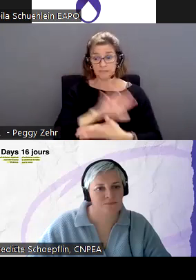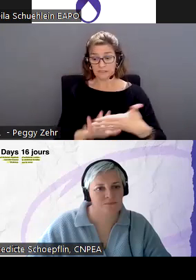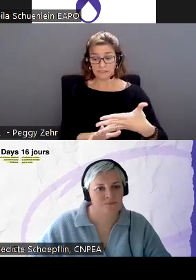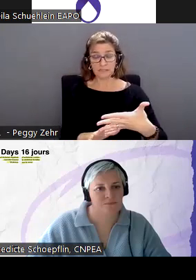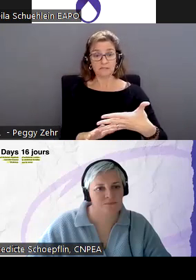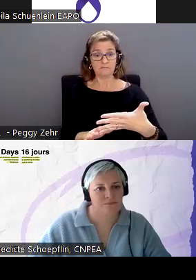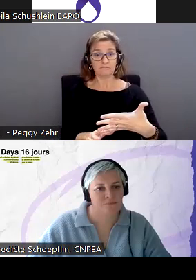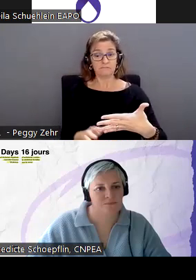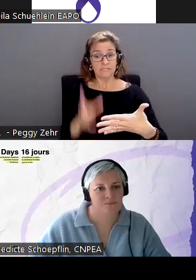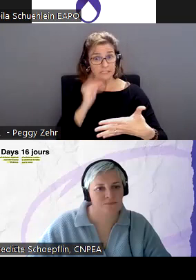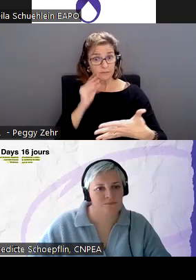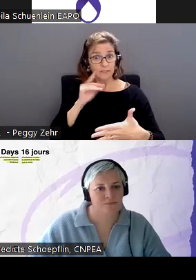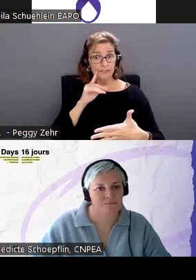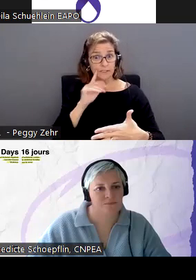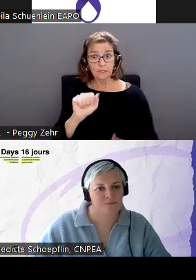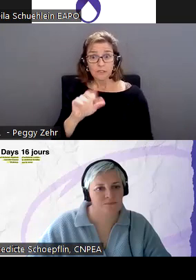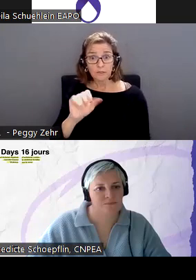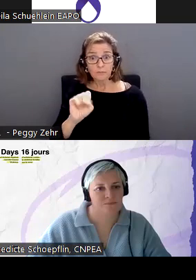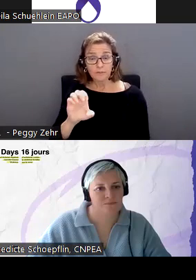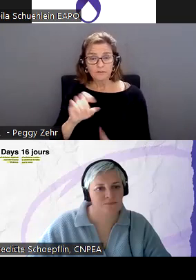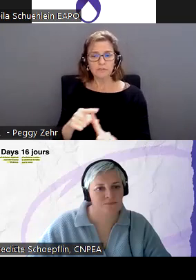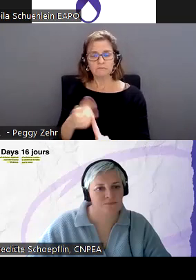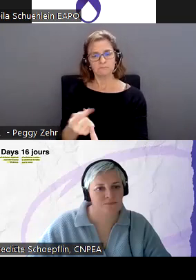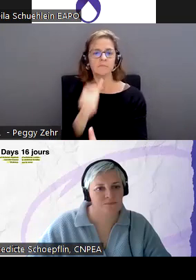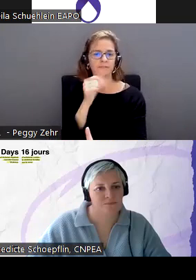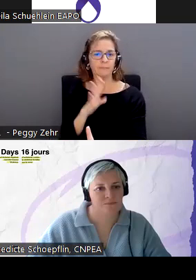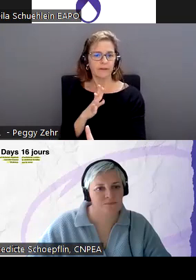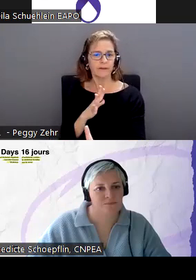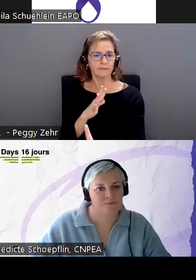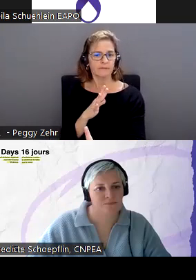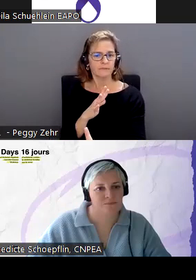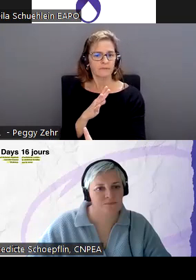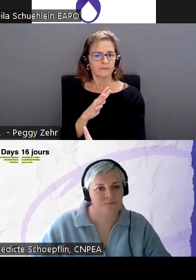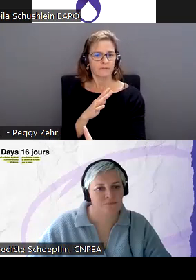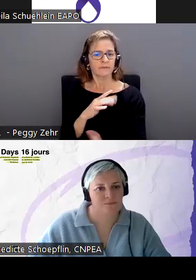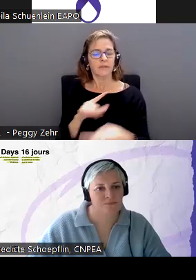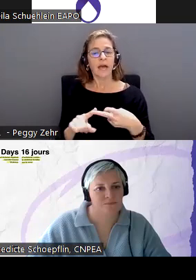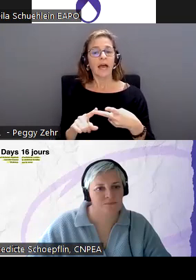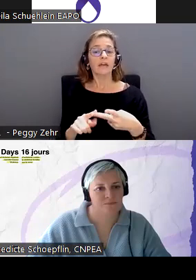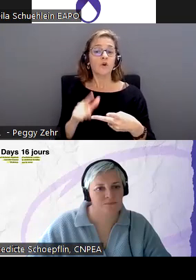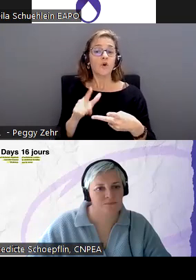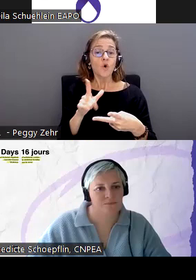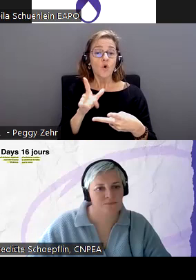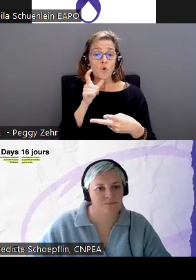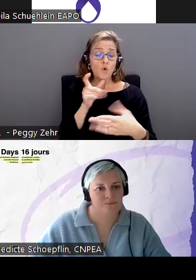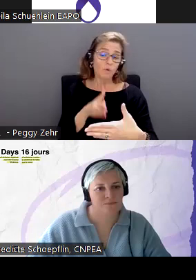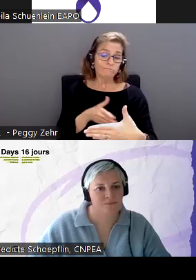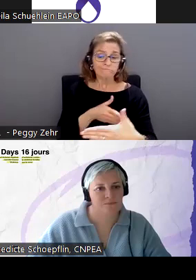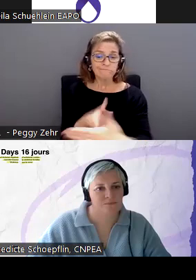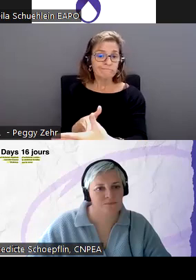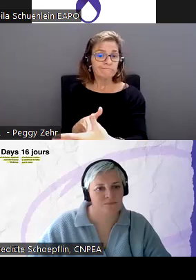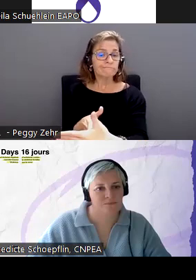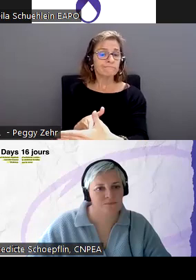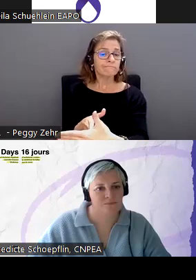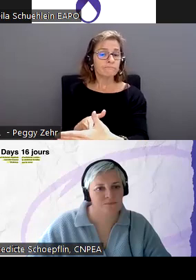female is right there. And then you're going to see that it's most often a spouse or a family member that is